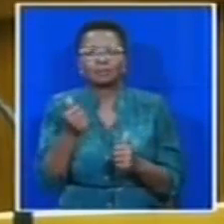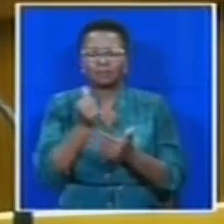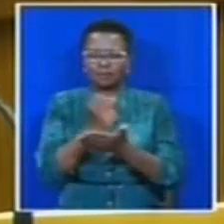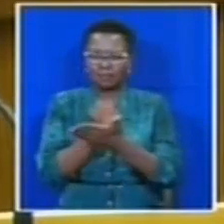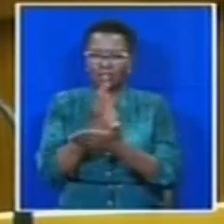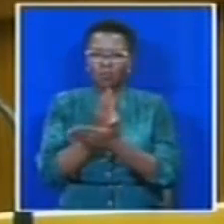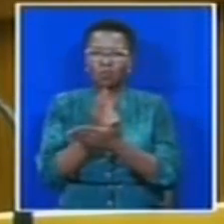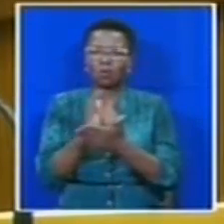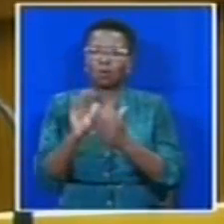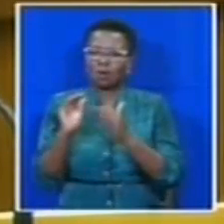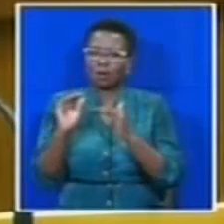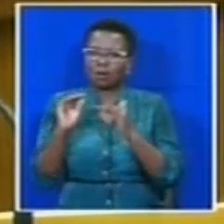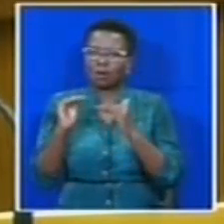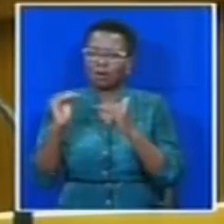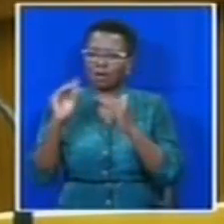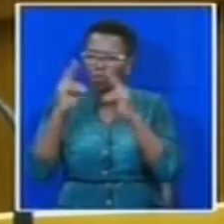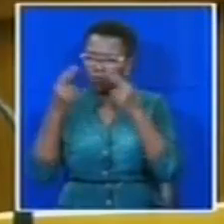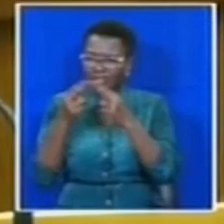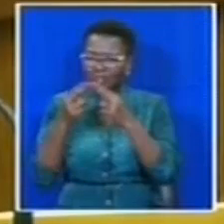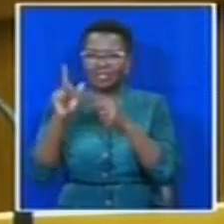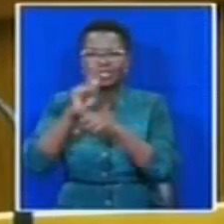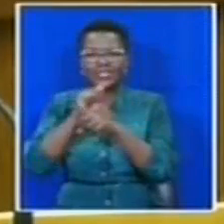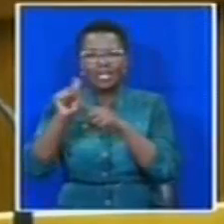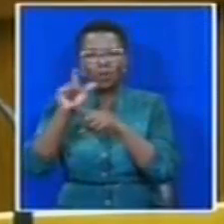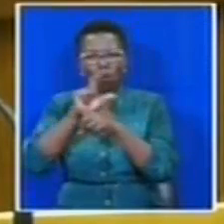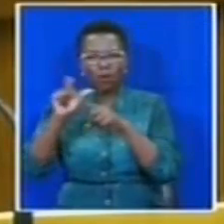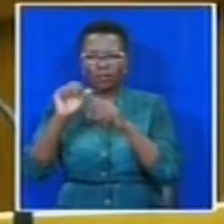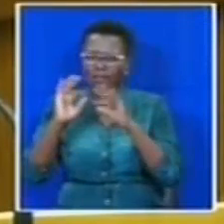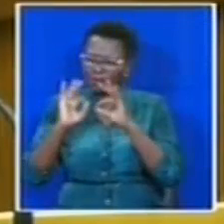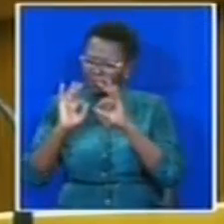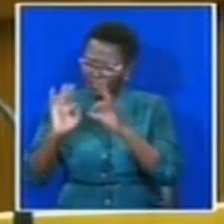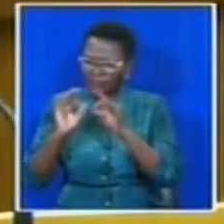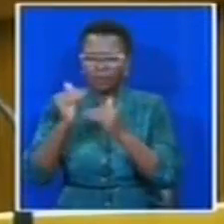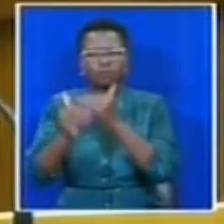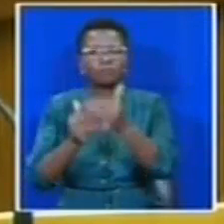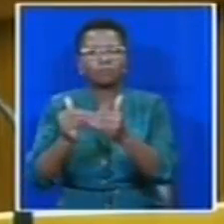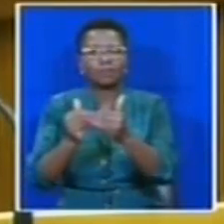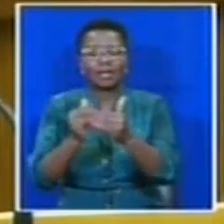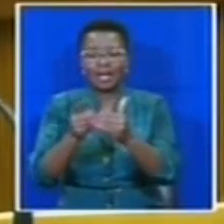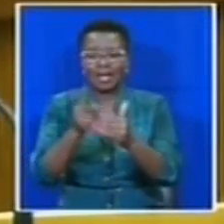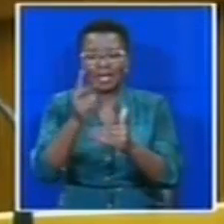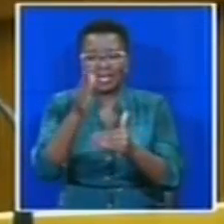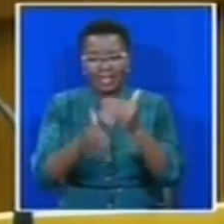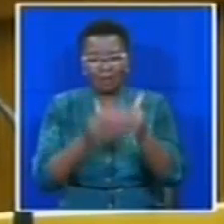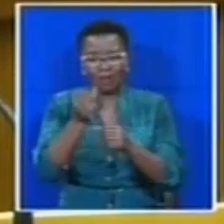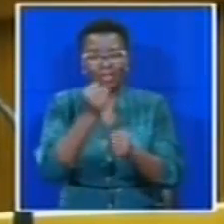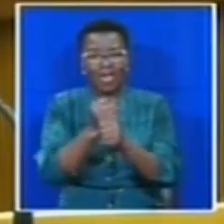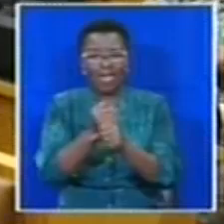regain normality on our campuses. We do not want them to lose the 2016 academic year.